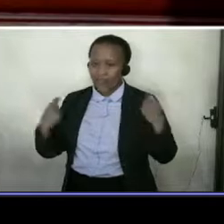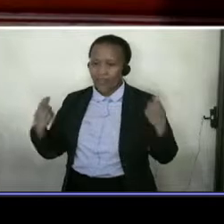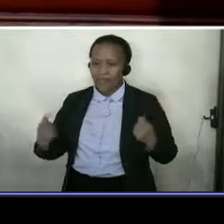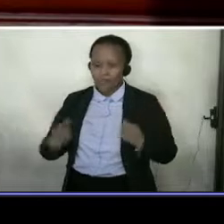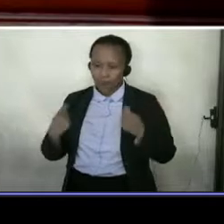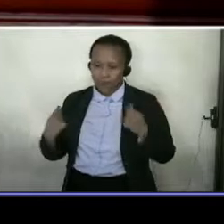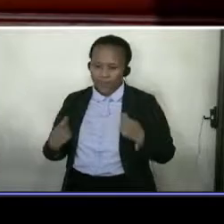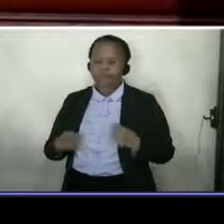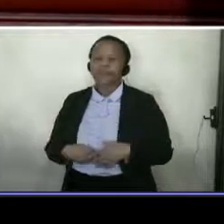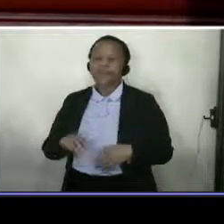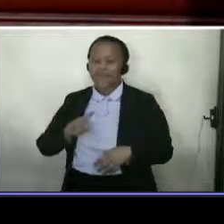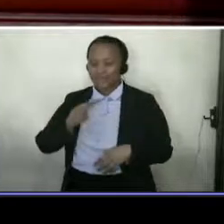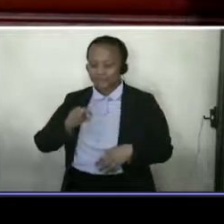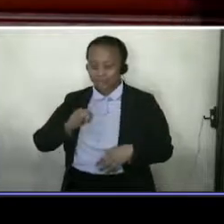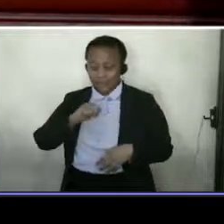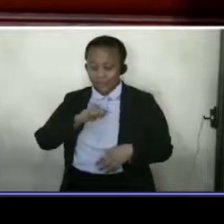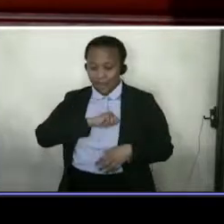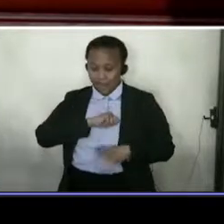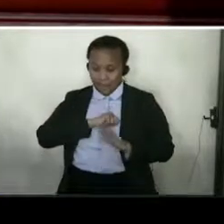KwaZulu-Natal since